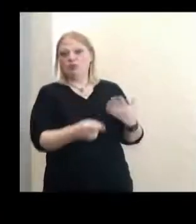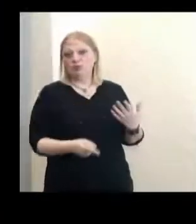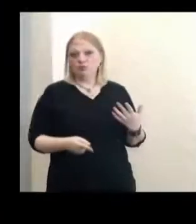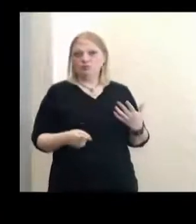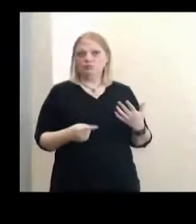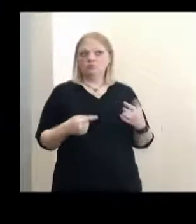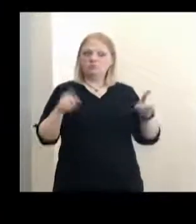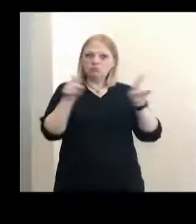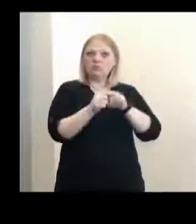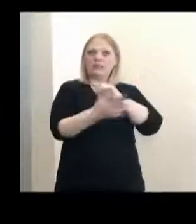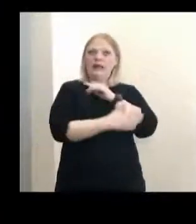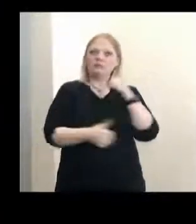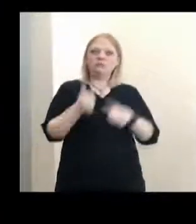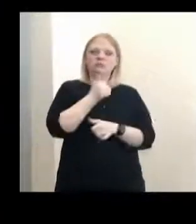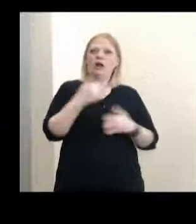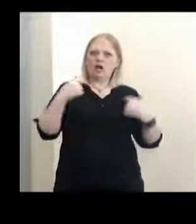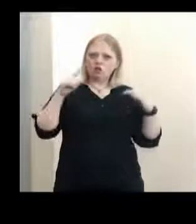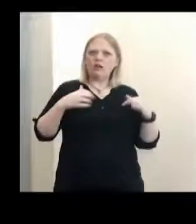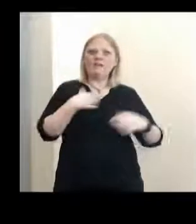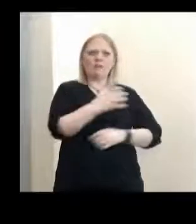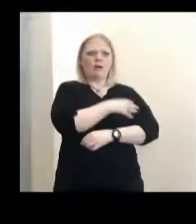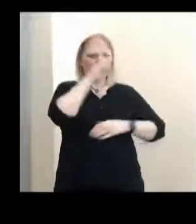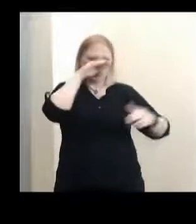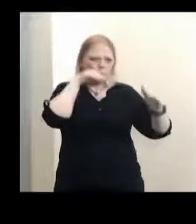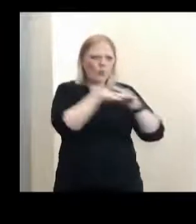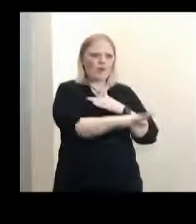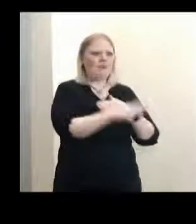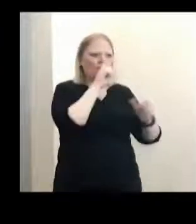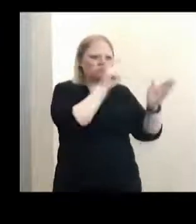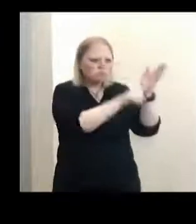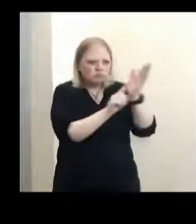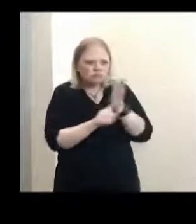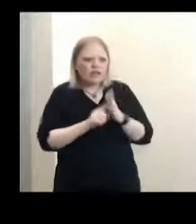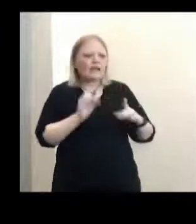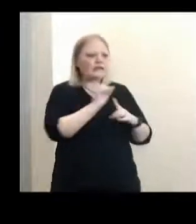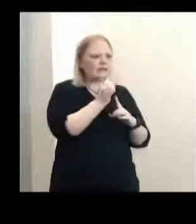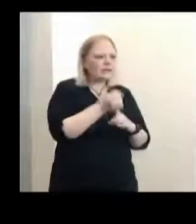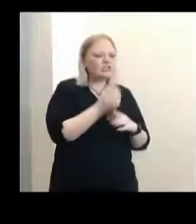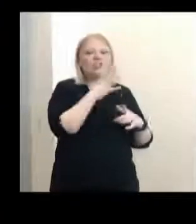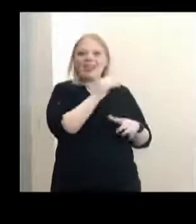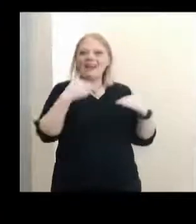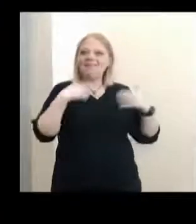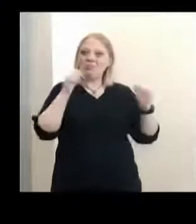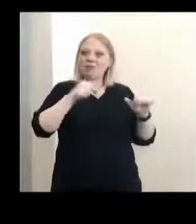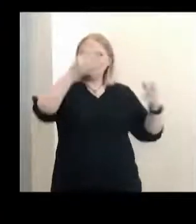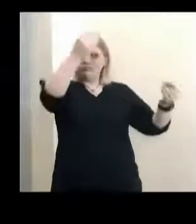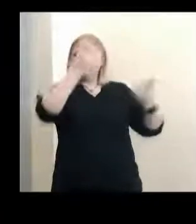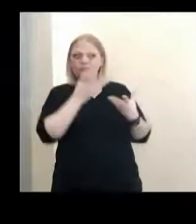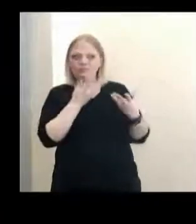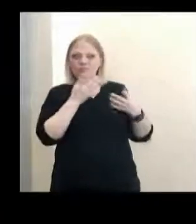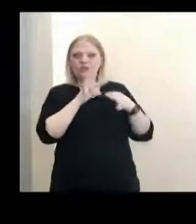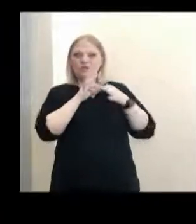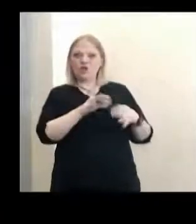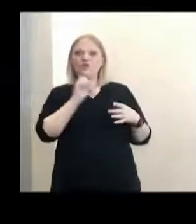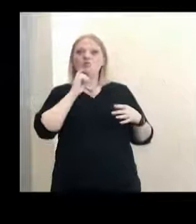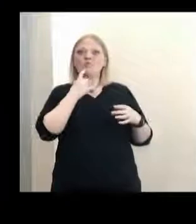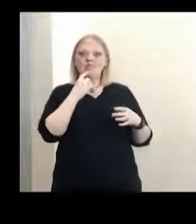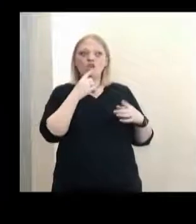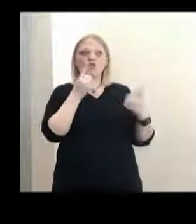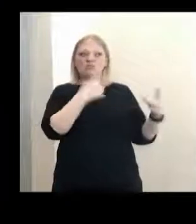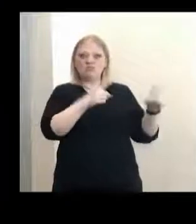and check on conditions, as well as the ability to receive information with regards to serious incidents that